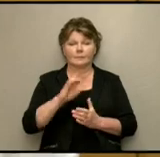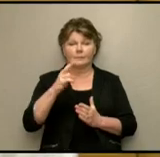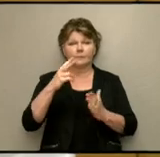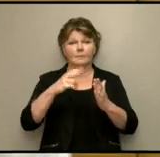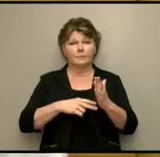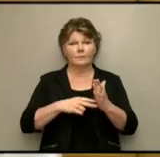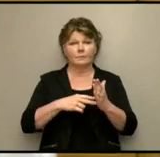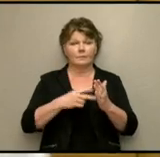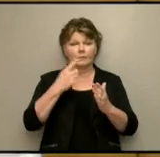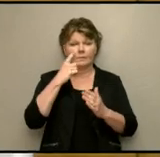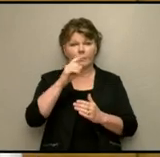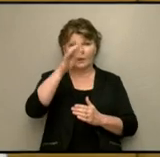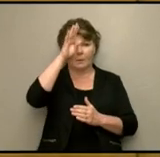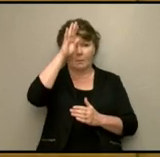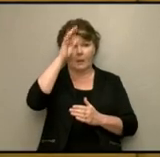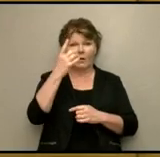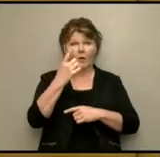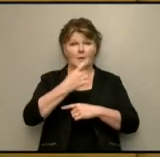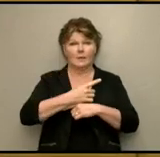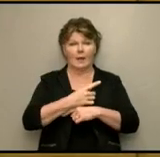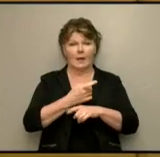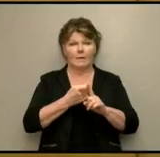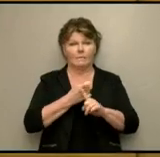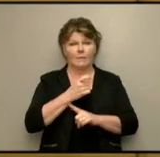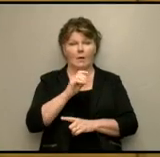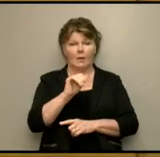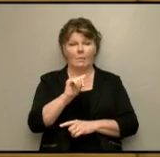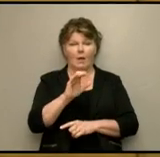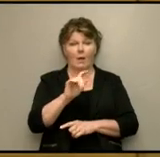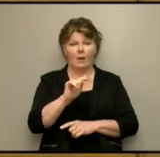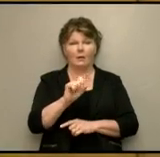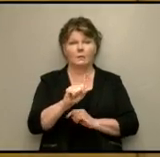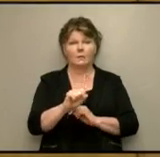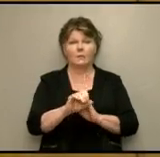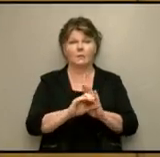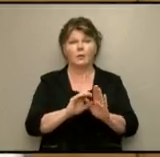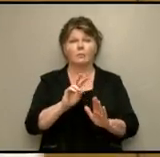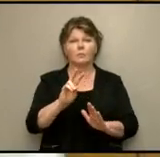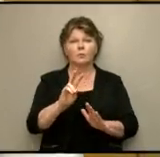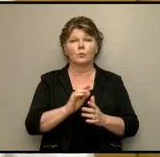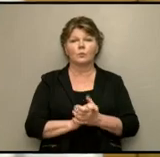for Pentecost Day is from Acts 2.